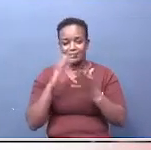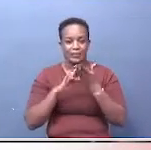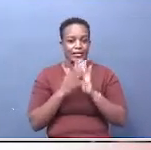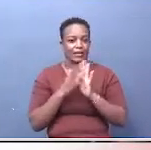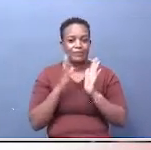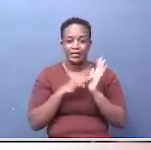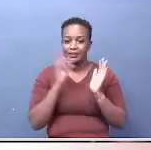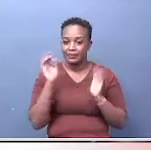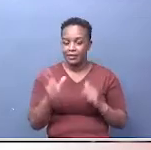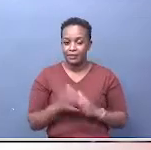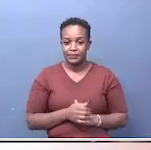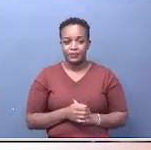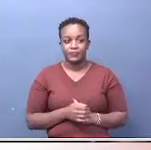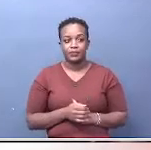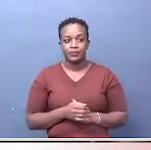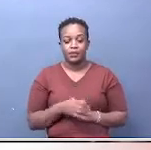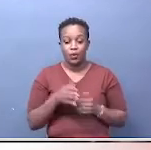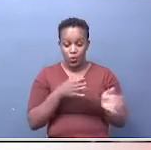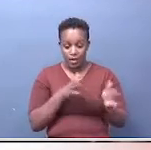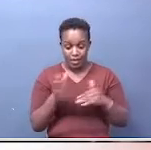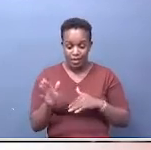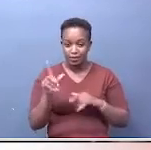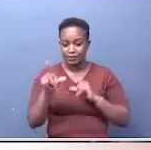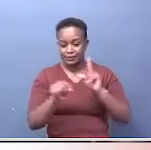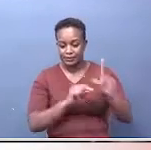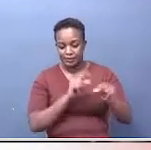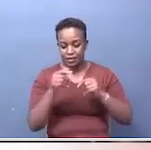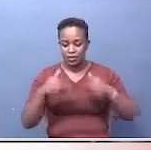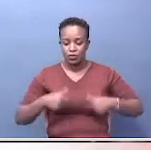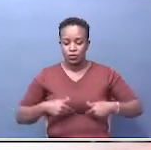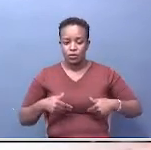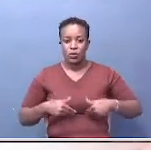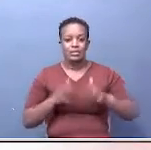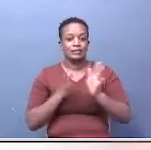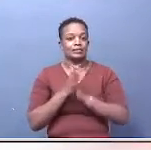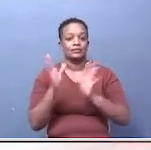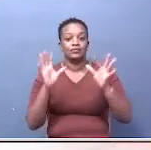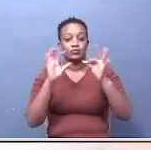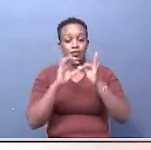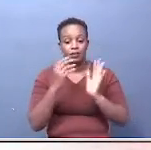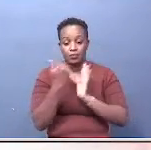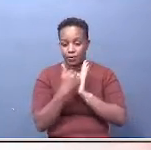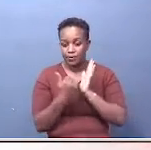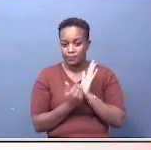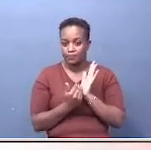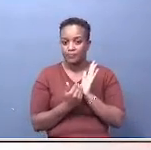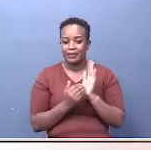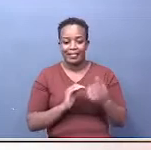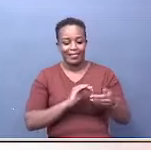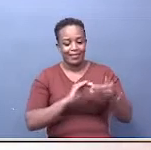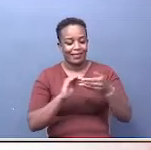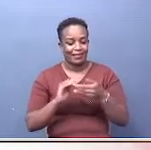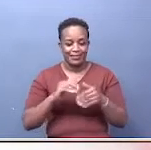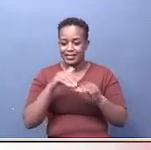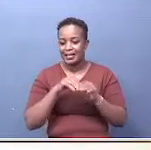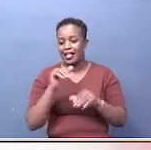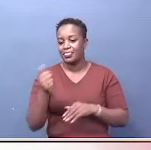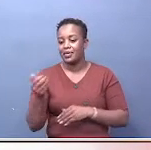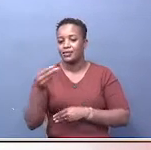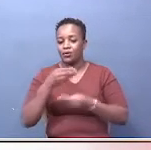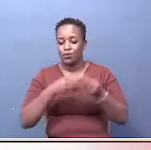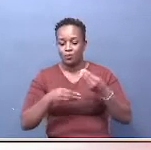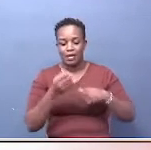So, what is the criteria for the youth who are interested in joining the program? They should not be engaged in any other economic